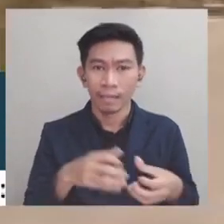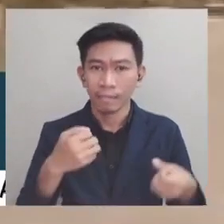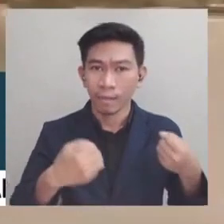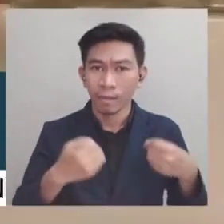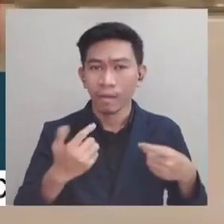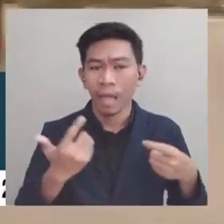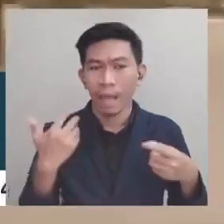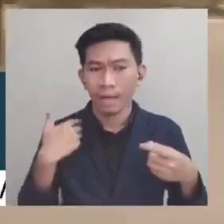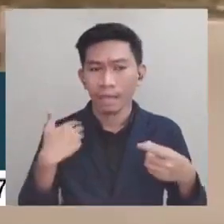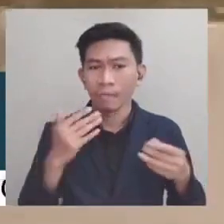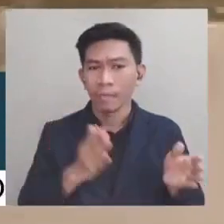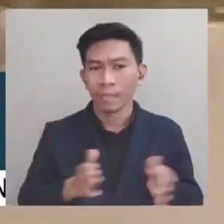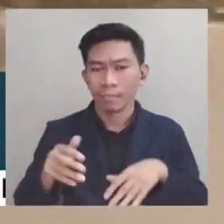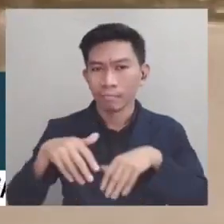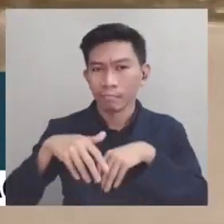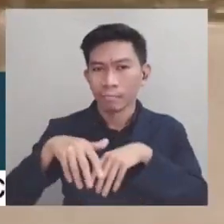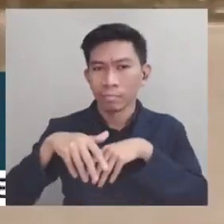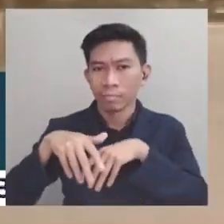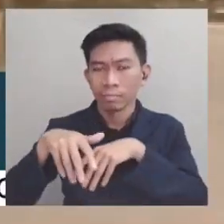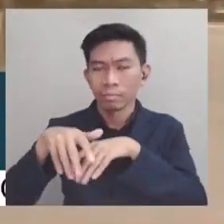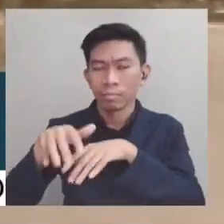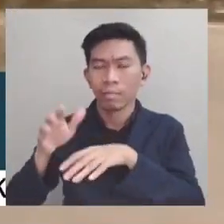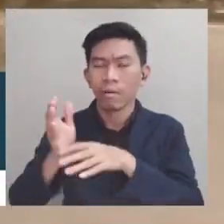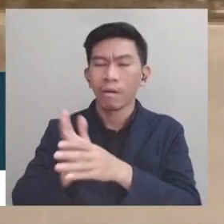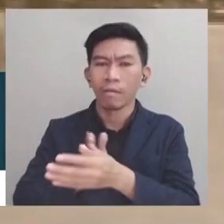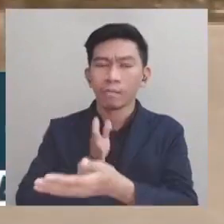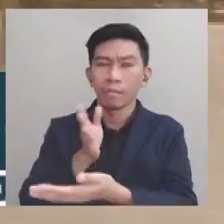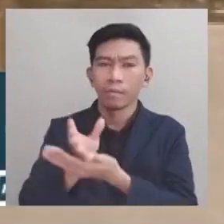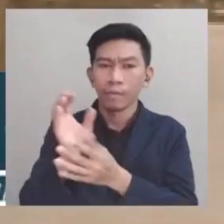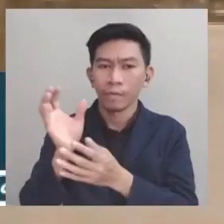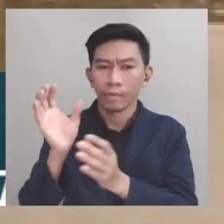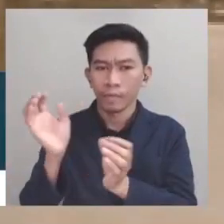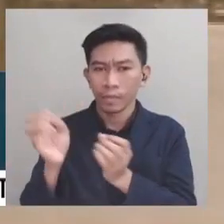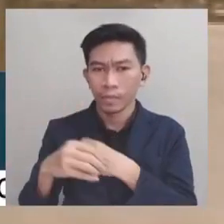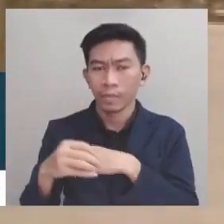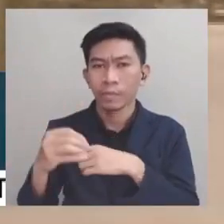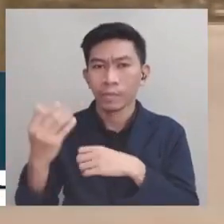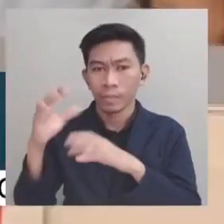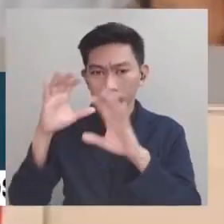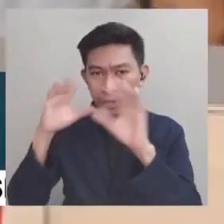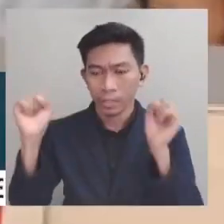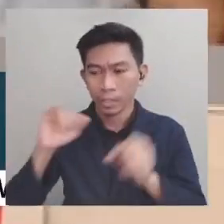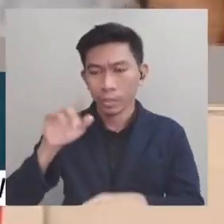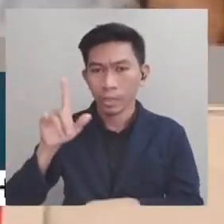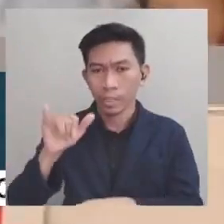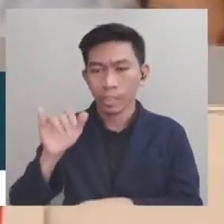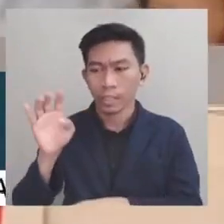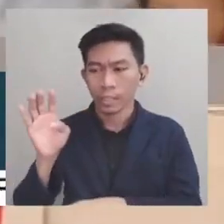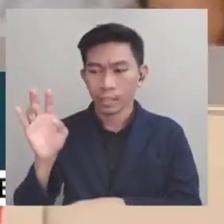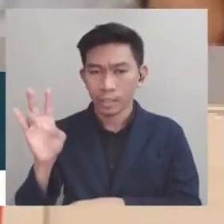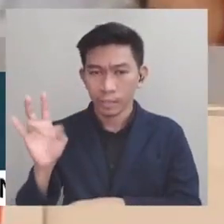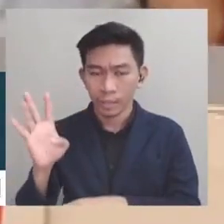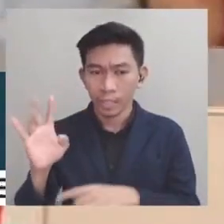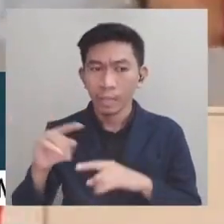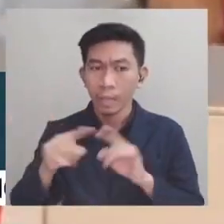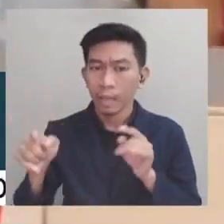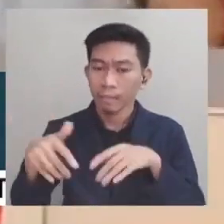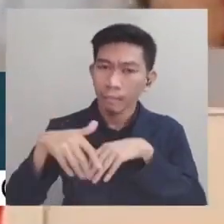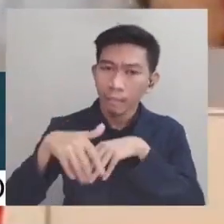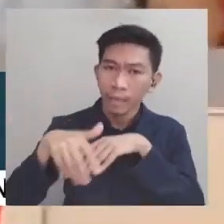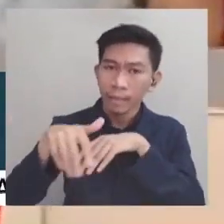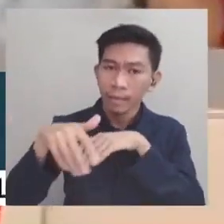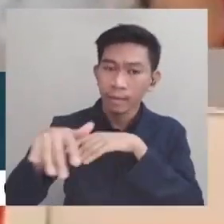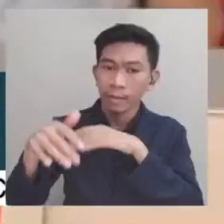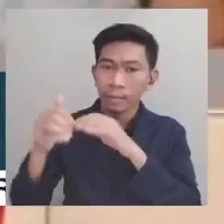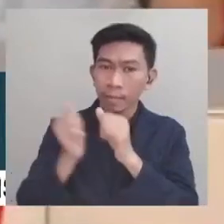towards the office of the president on July 17. However, they clarified that the march is not a transport